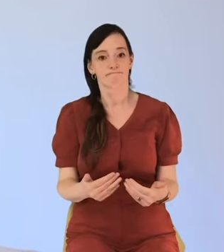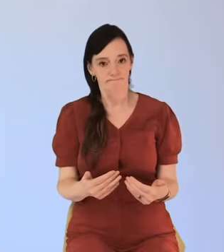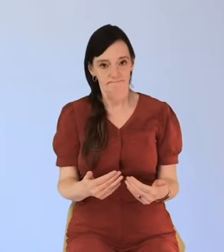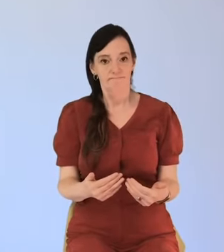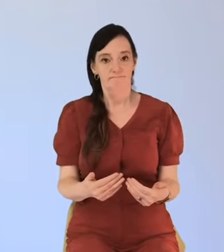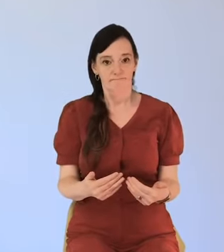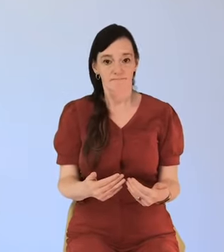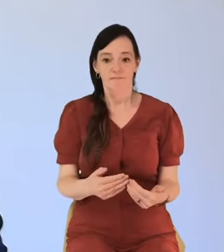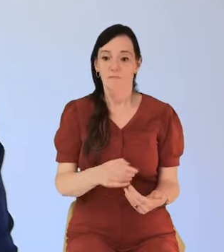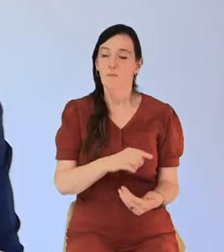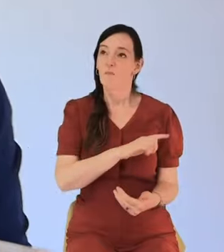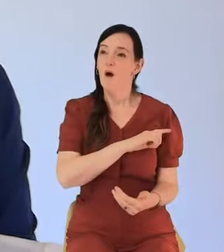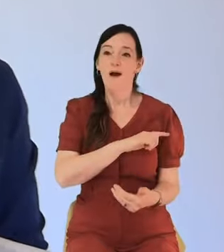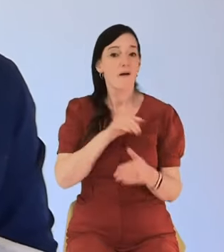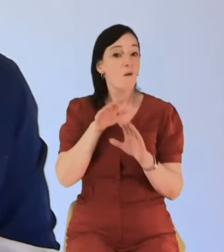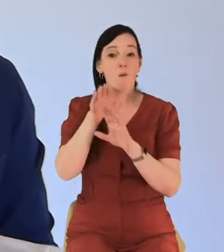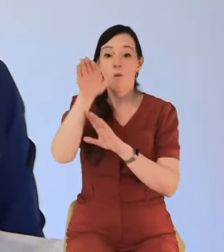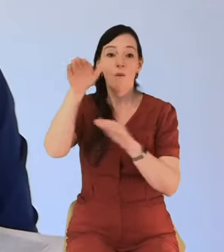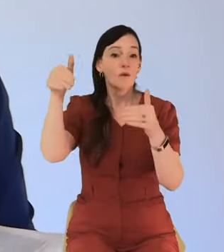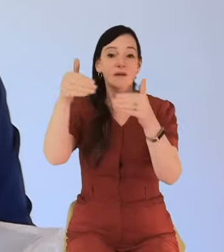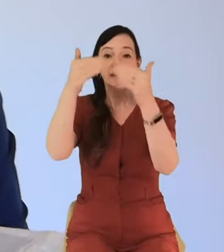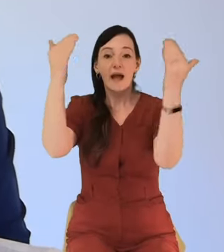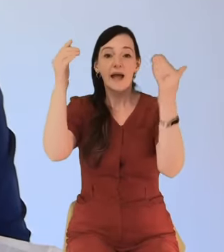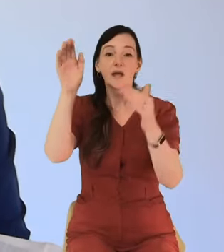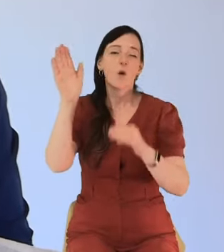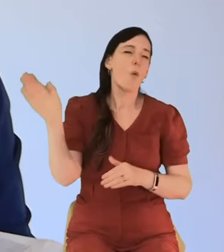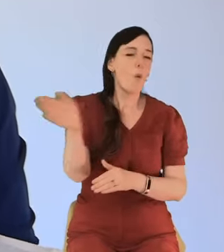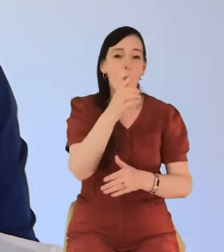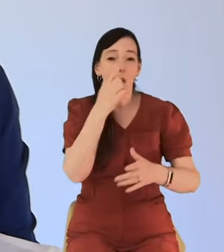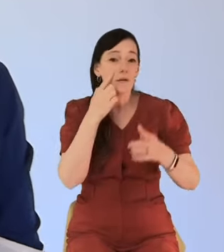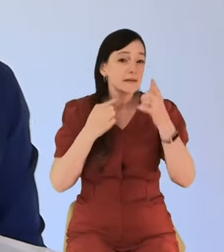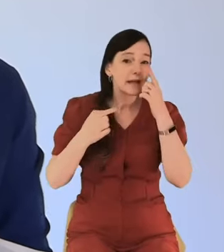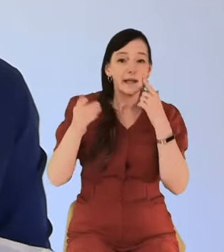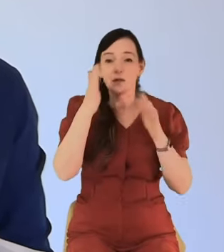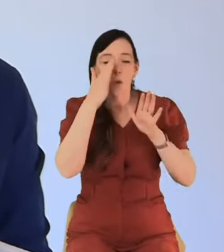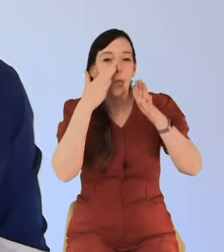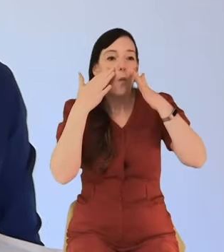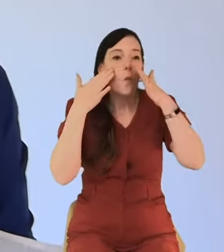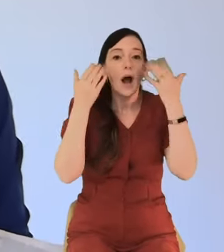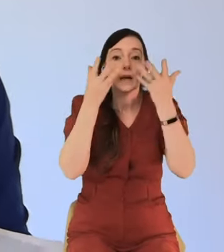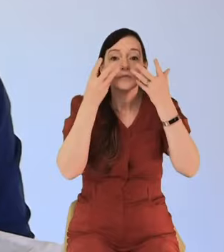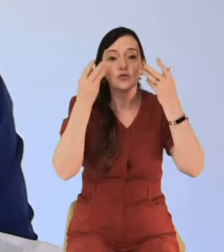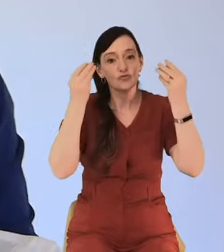keep going because one day he will wipe all our tears dry.